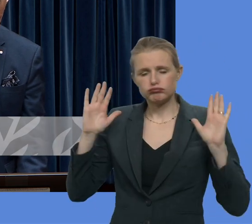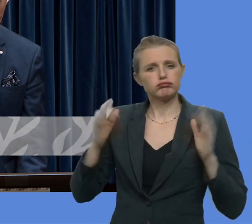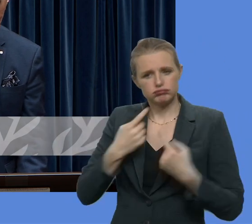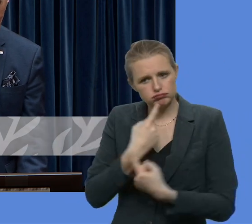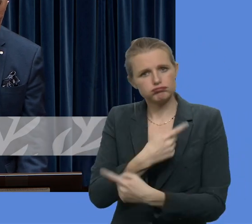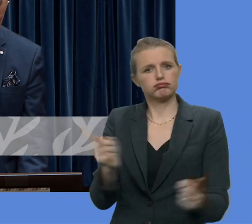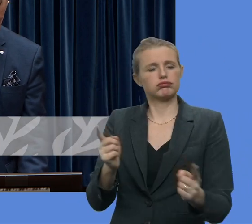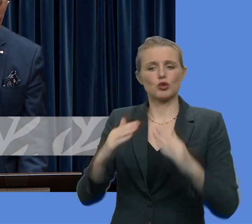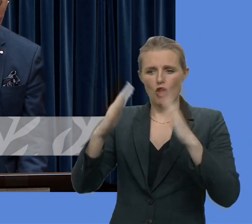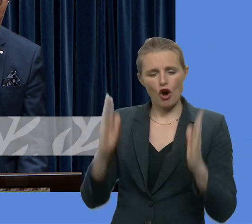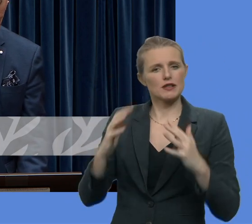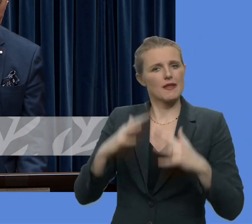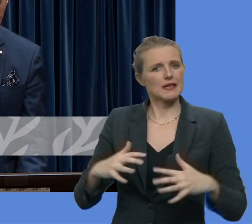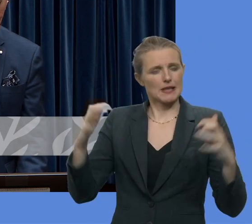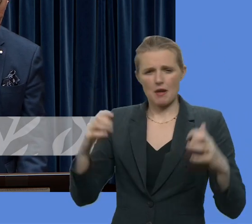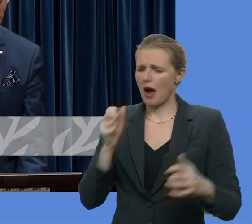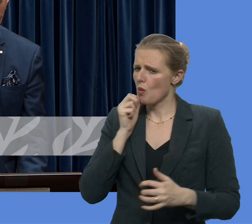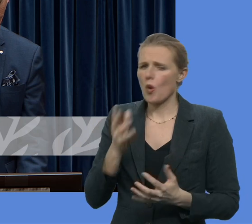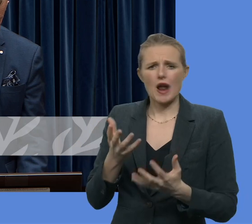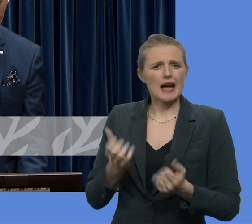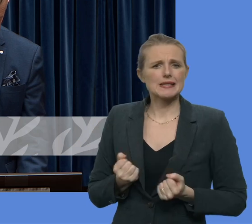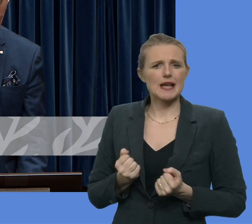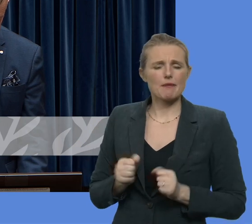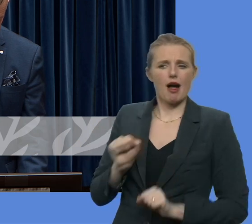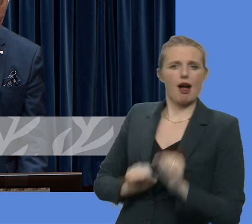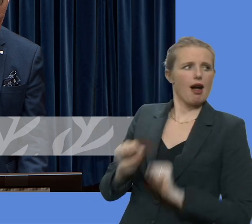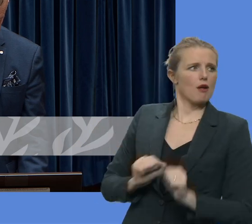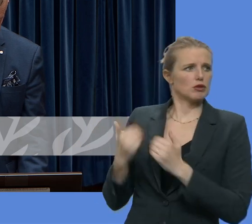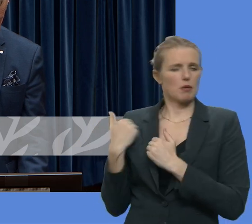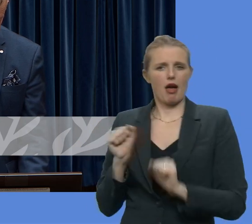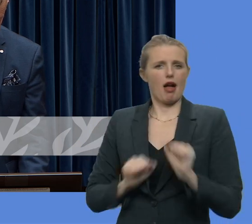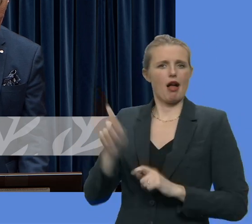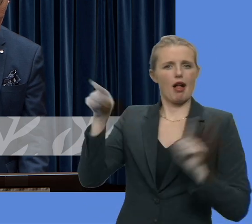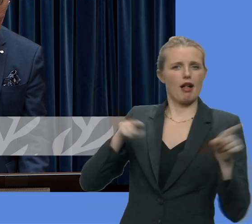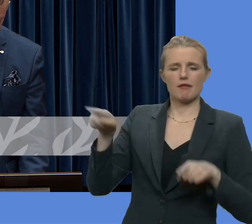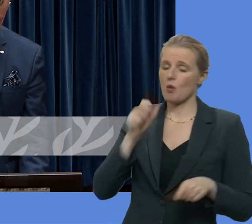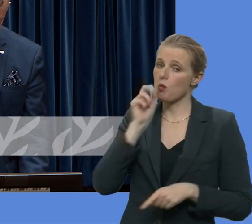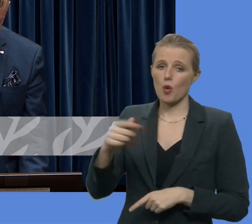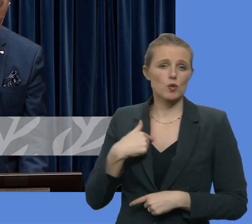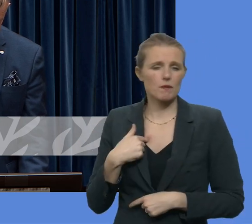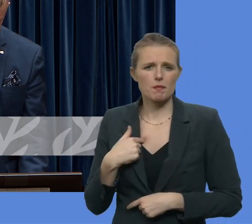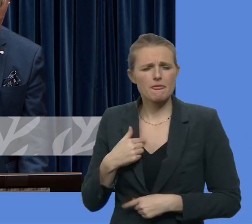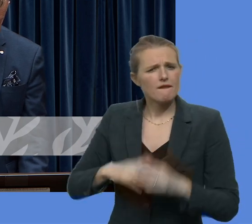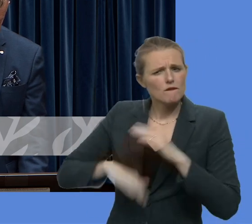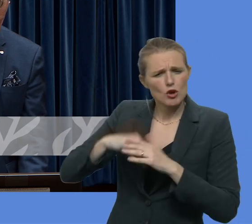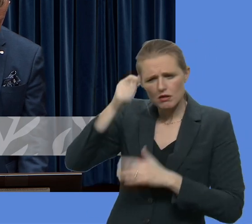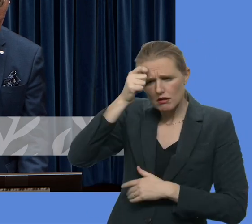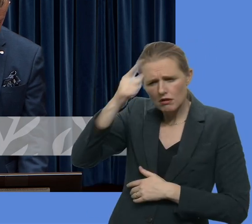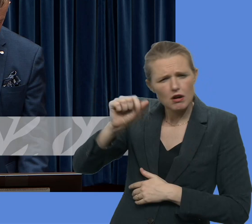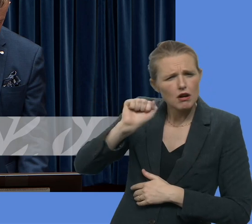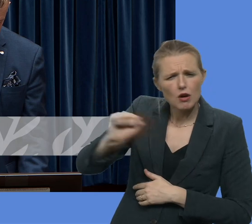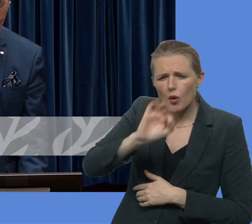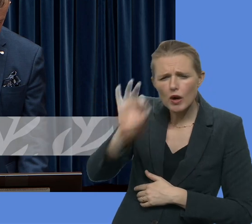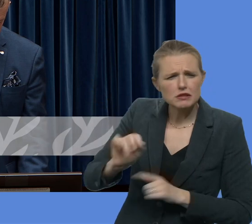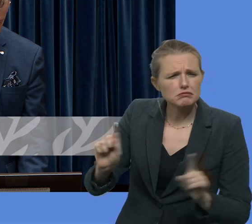this Assembly, and I will not accept any attempts to evade this responsibility. I'm not familiar with specific questions, however, I am aware